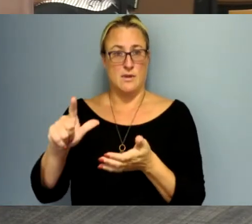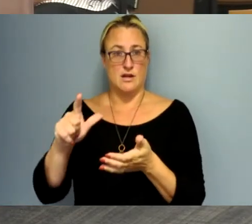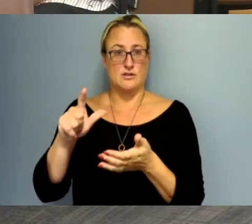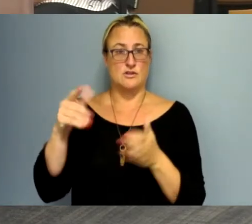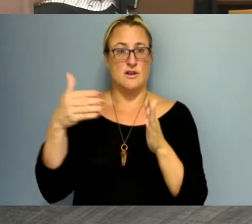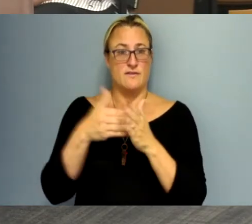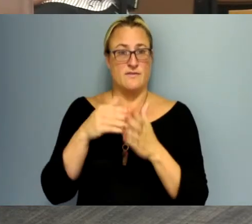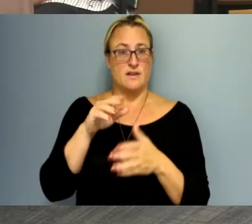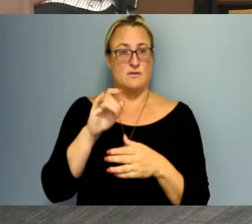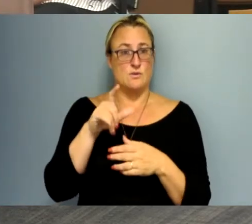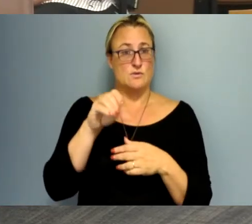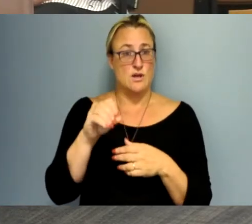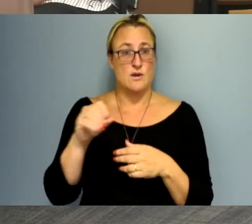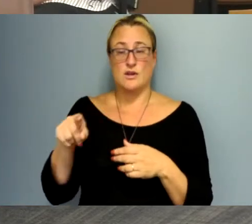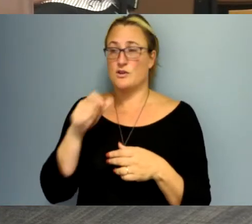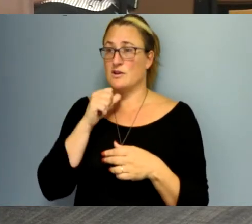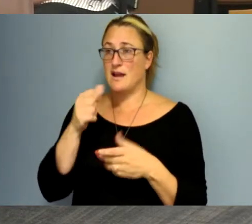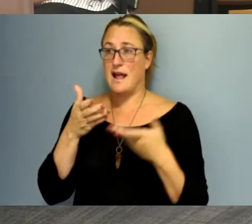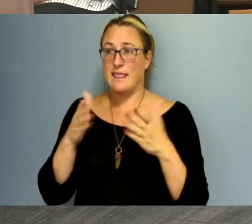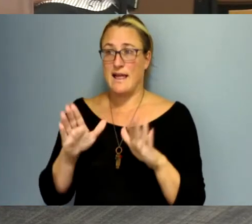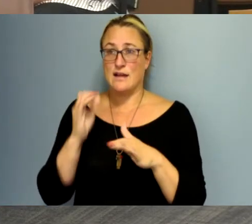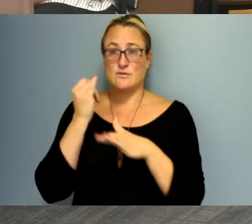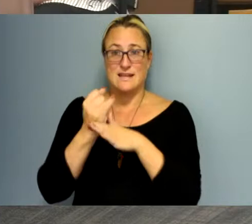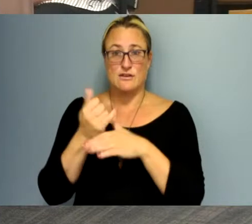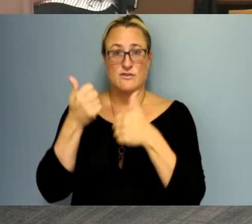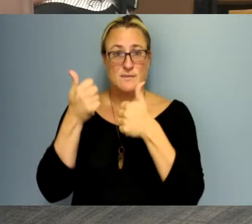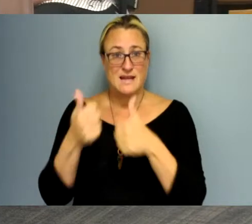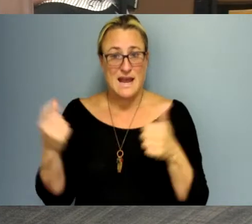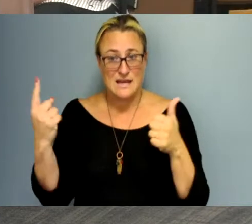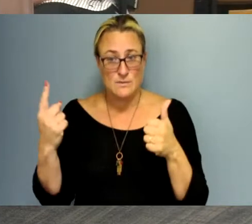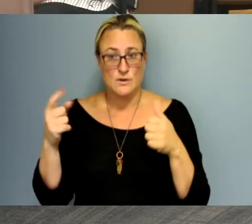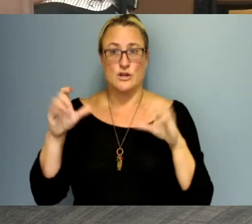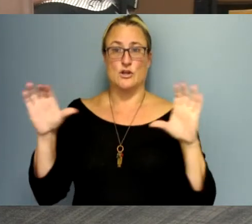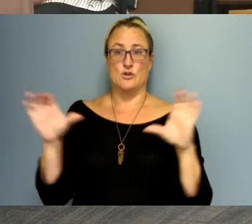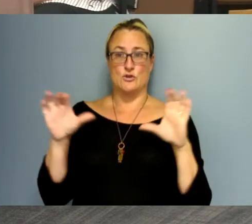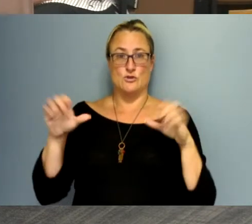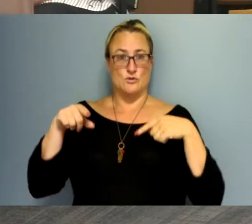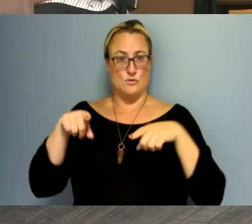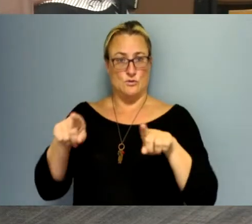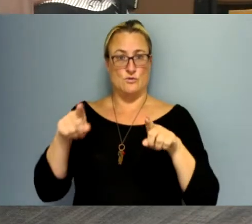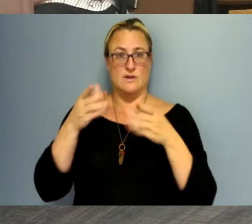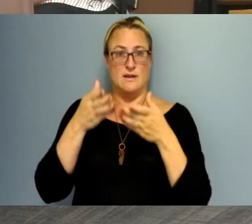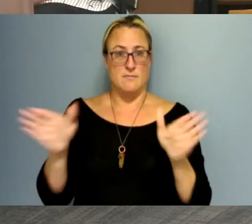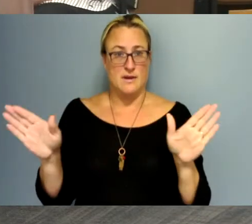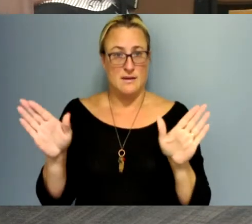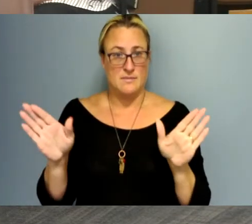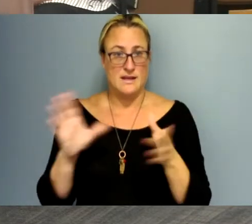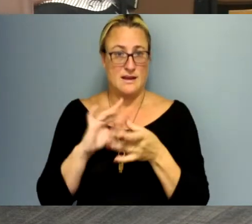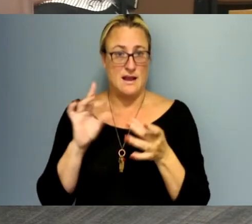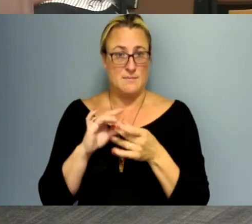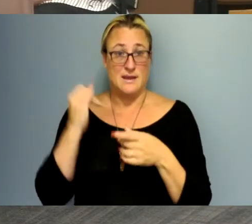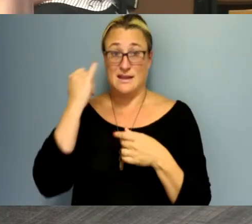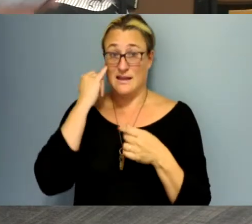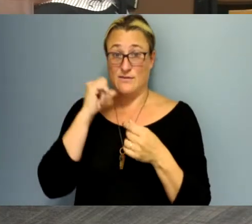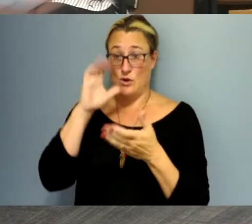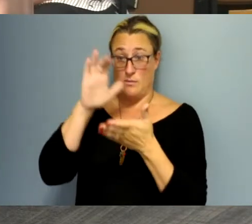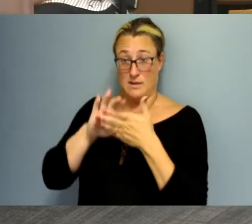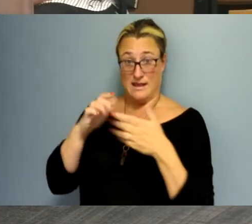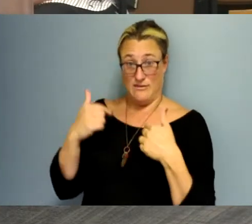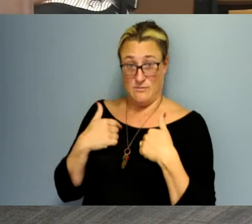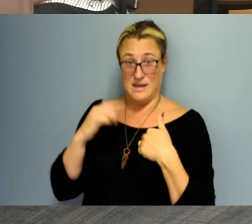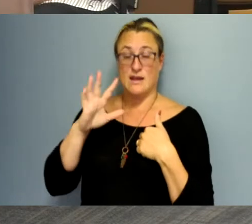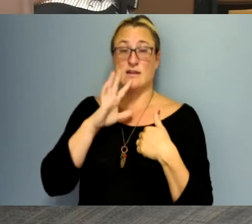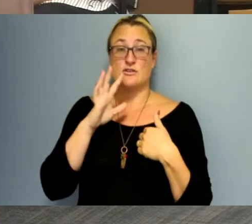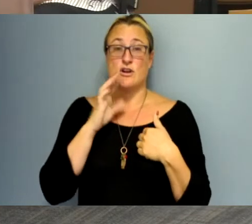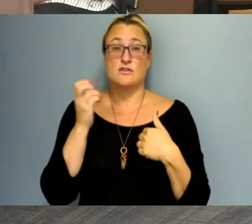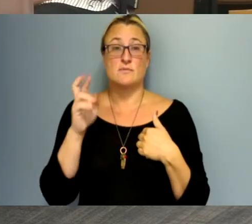not allowed to interrupt anyone during public comment. And if you aren't believing that, talk to Mr. Khan or talk to